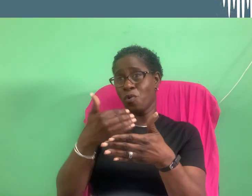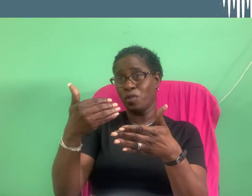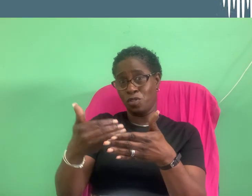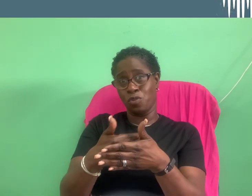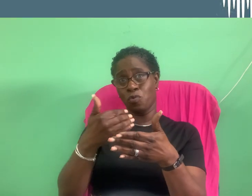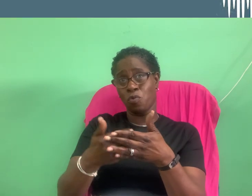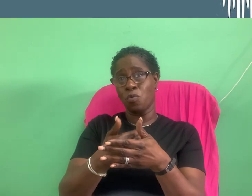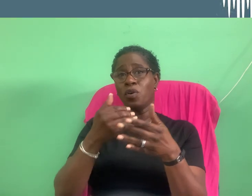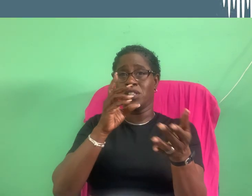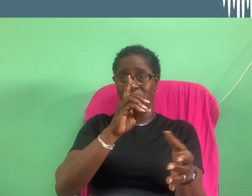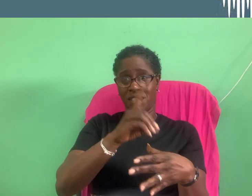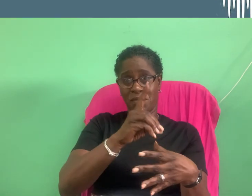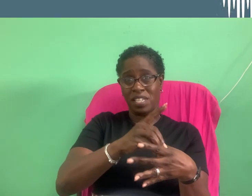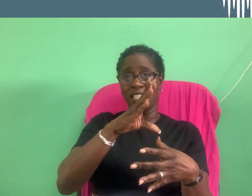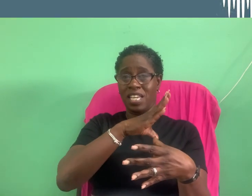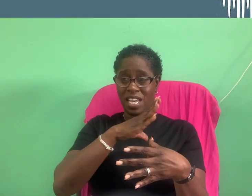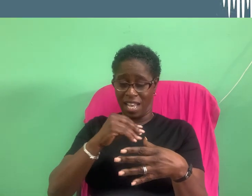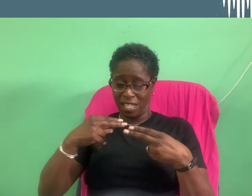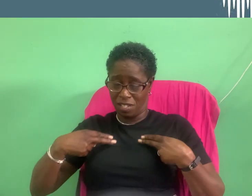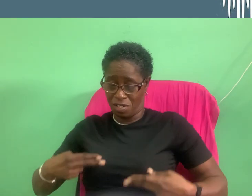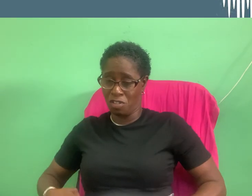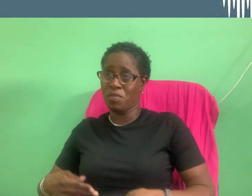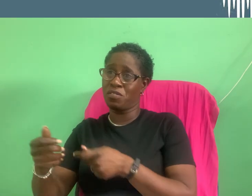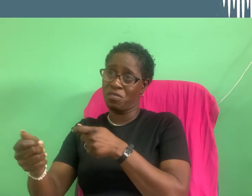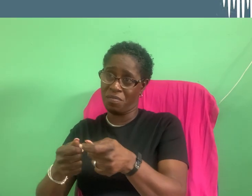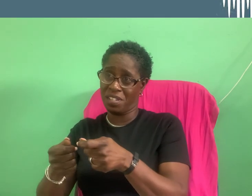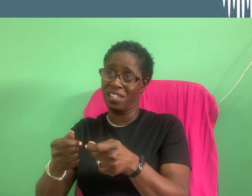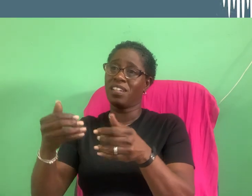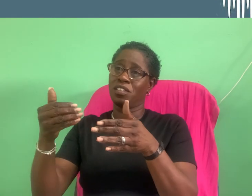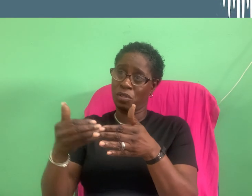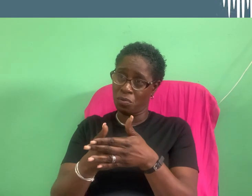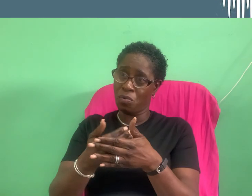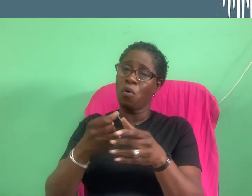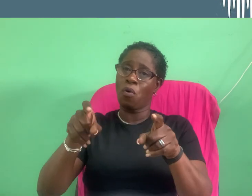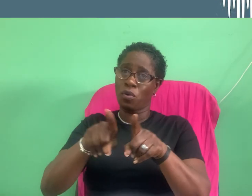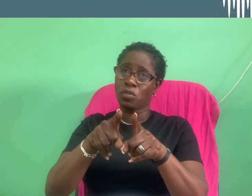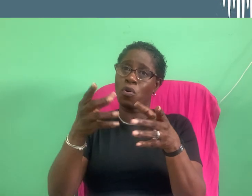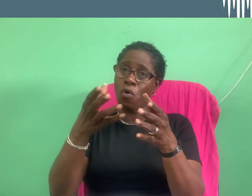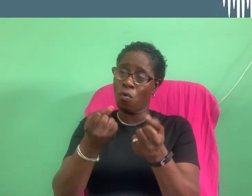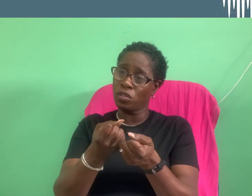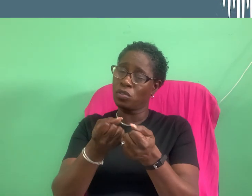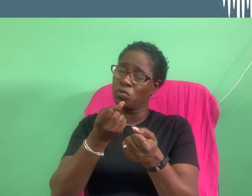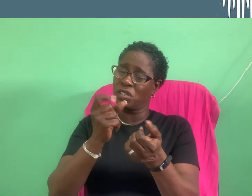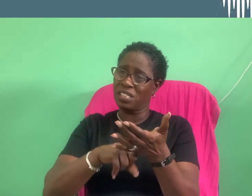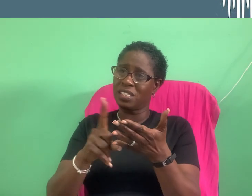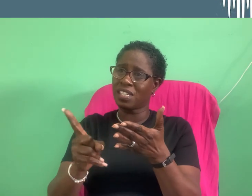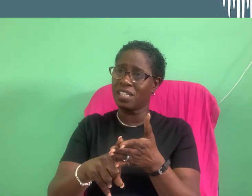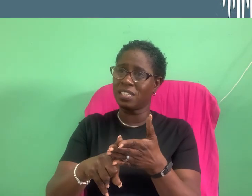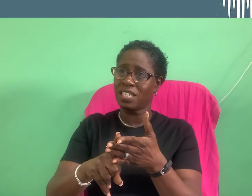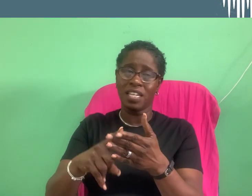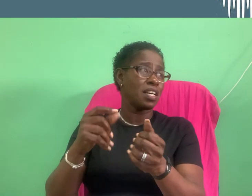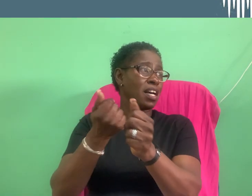relative recency that it's developed in relation to things like anti-domestic violence and other efforts and initiatives over